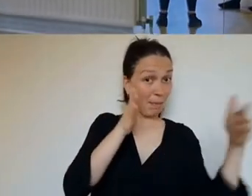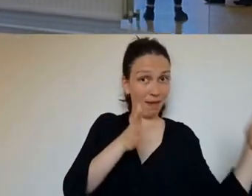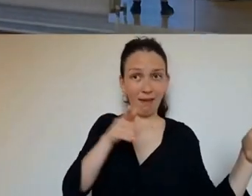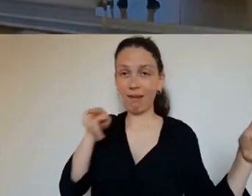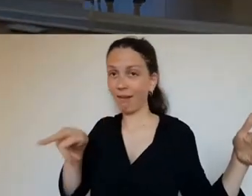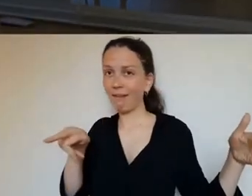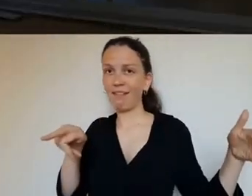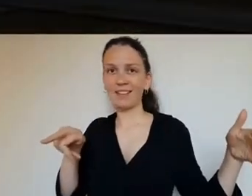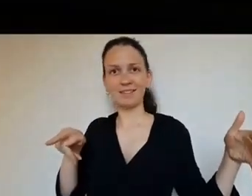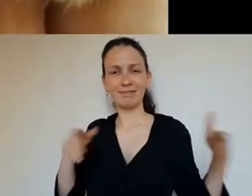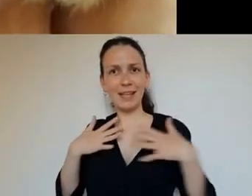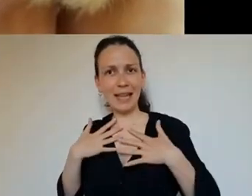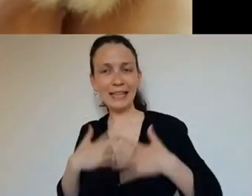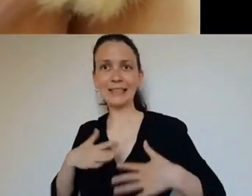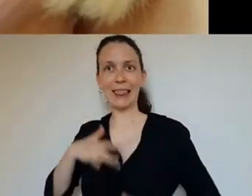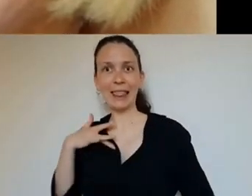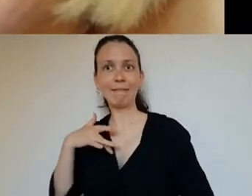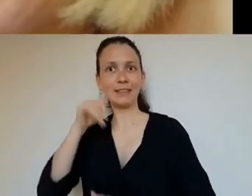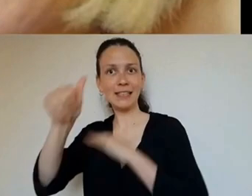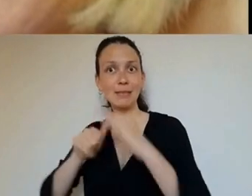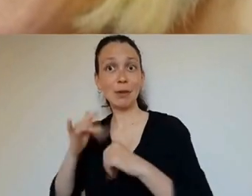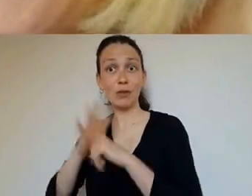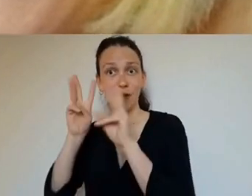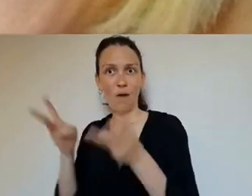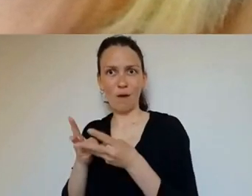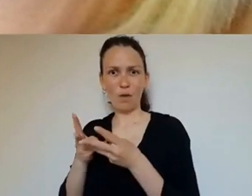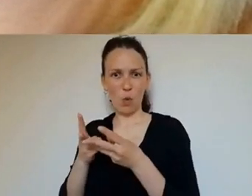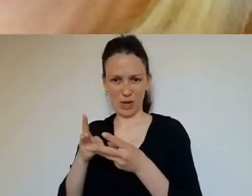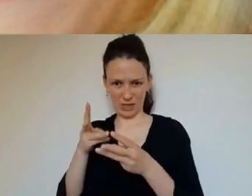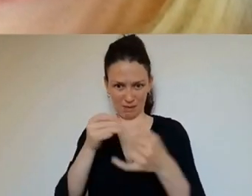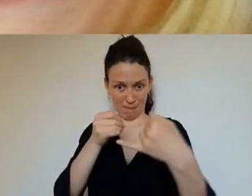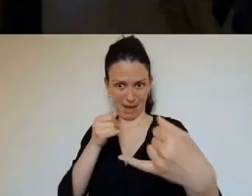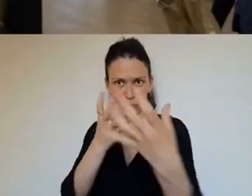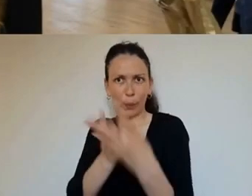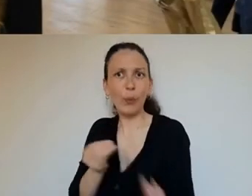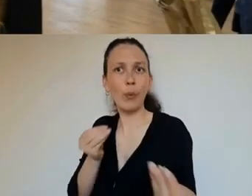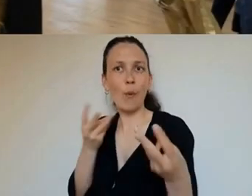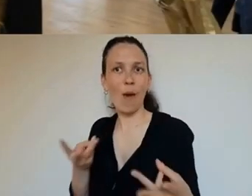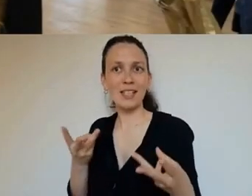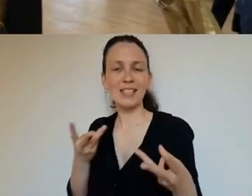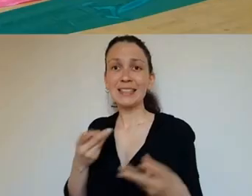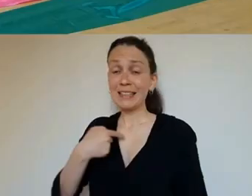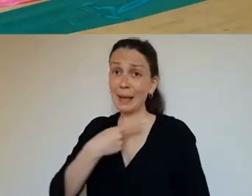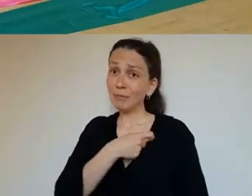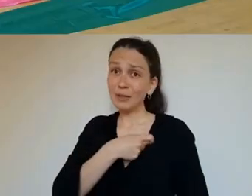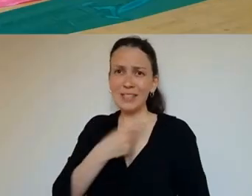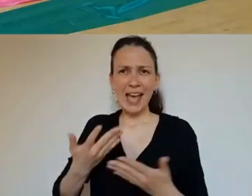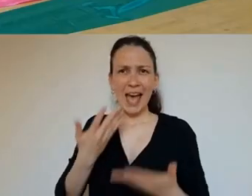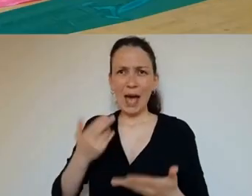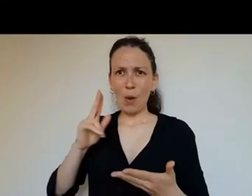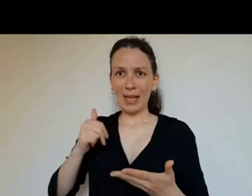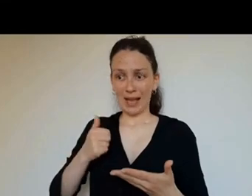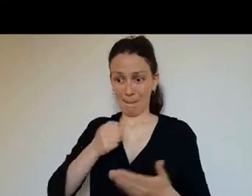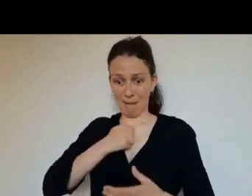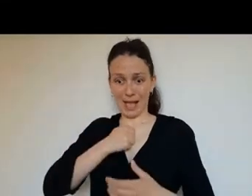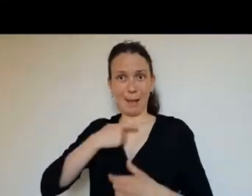experiences of the world. I'm nervous. How do I connect the personal reflection element of digital storytelling with the need to